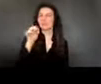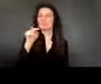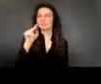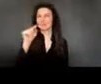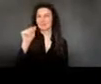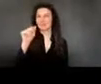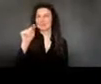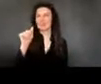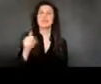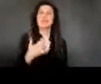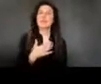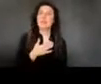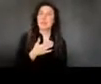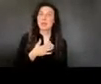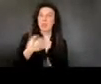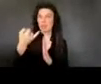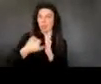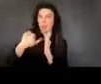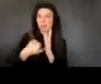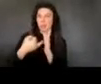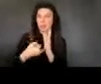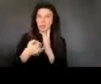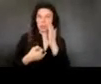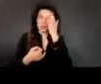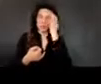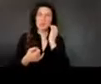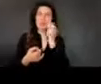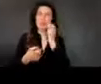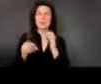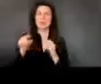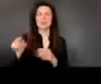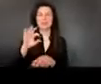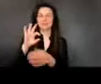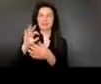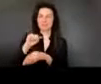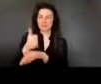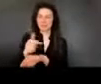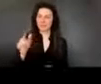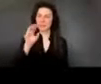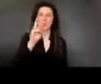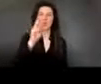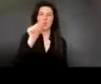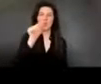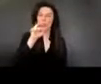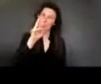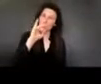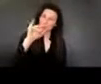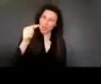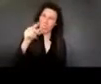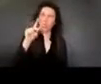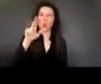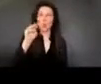Yeah, in my installation, based on Mein Kumkam, I was really using this site kind of as